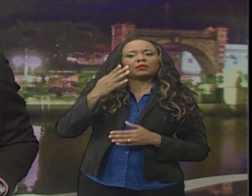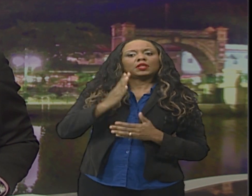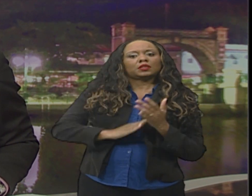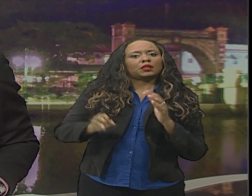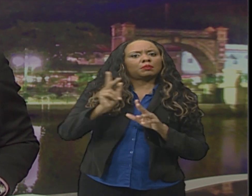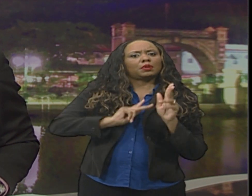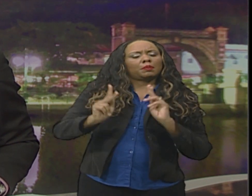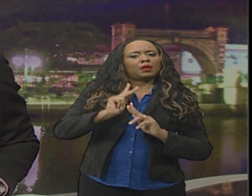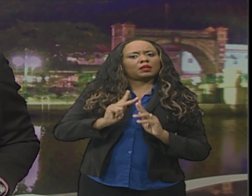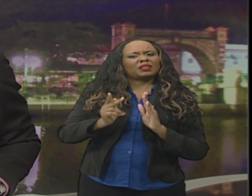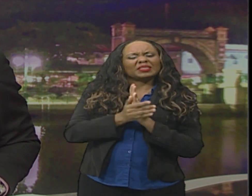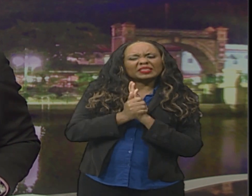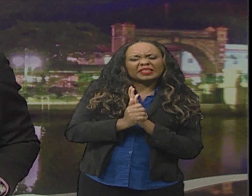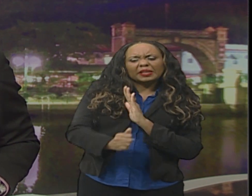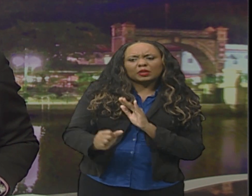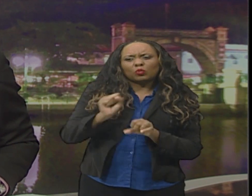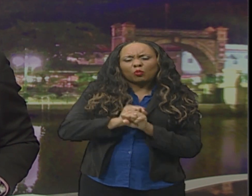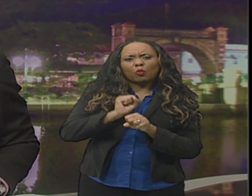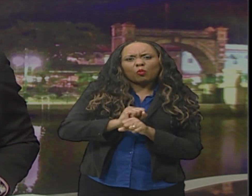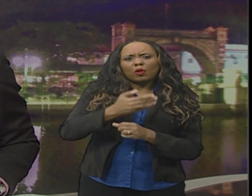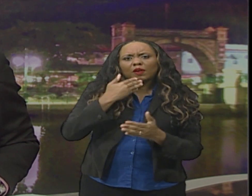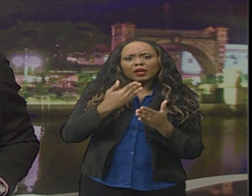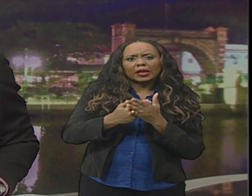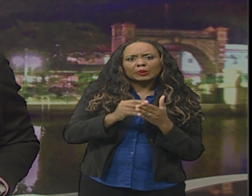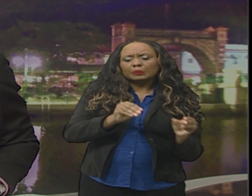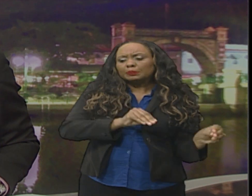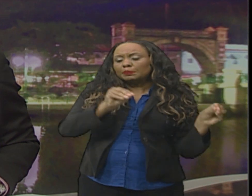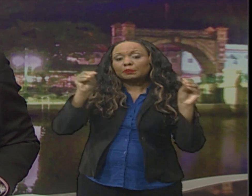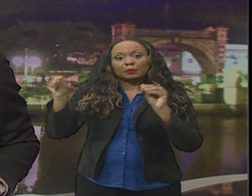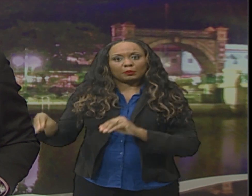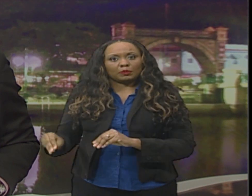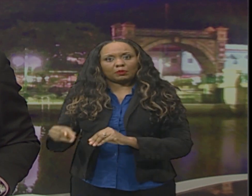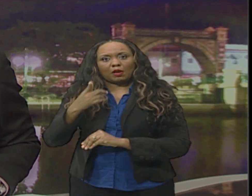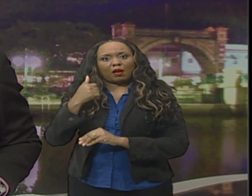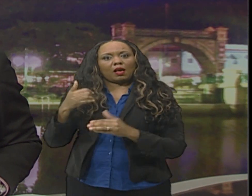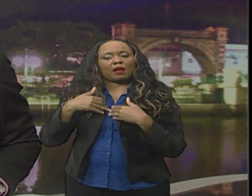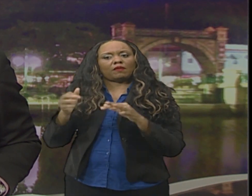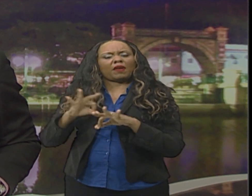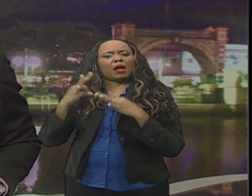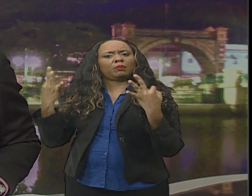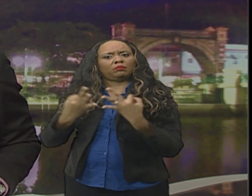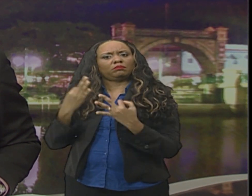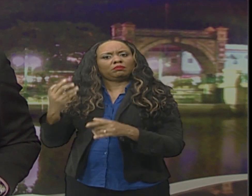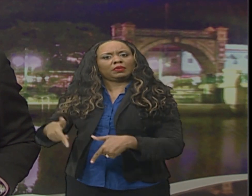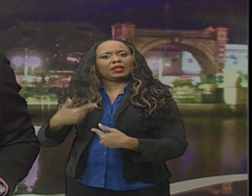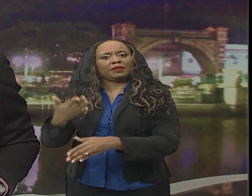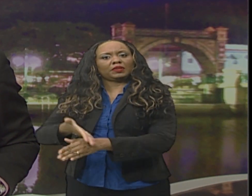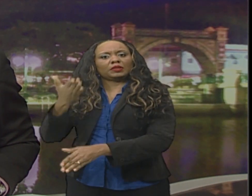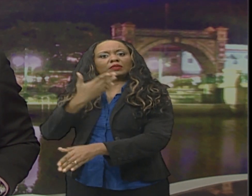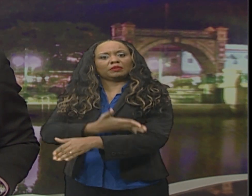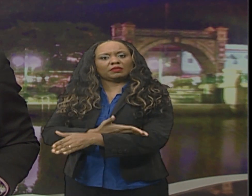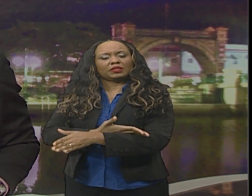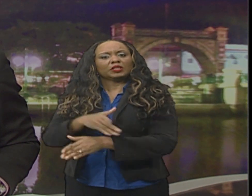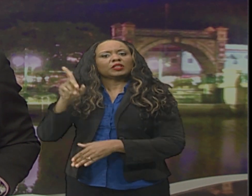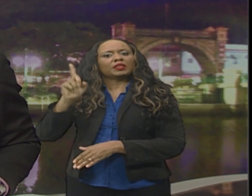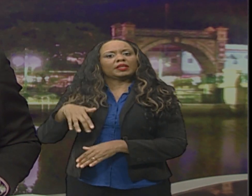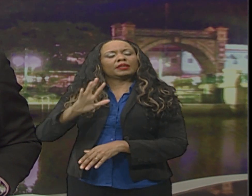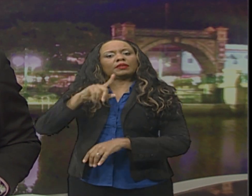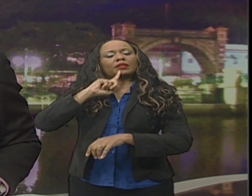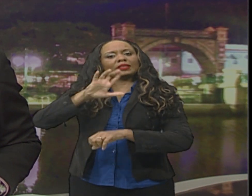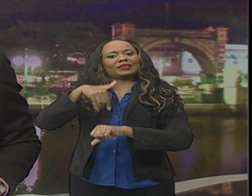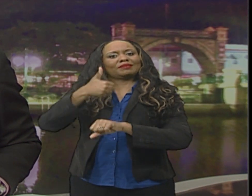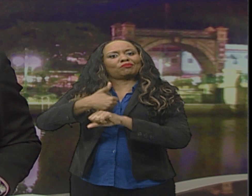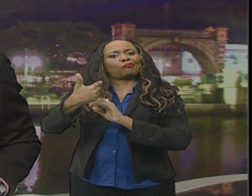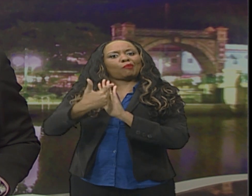countries may have families. And this year's Heads of Government meeting has made provisions for this by creating the Protocol on Contingent Rights.